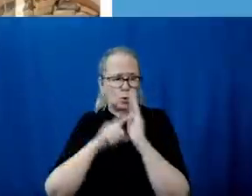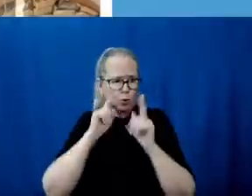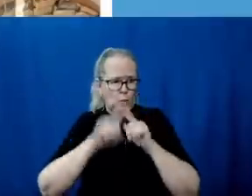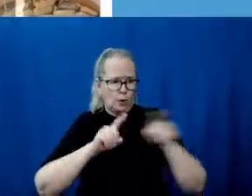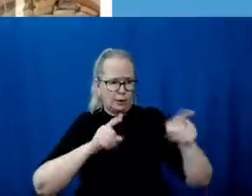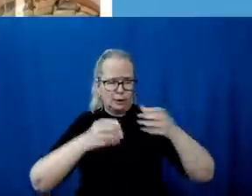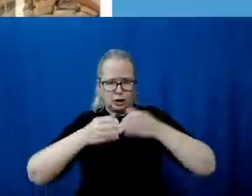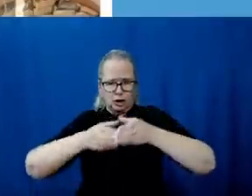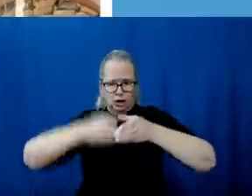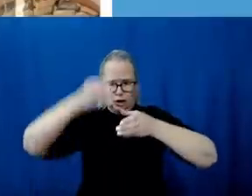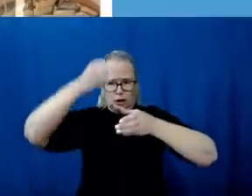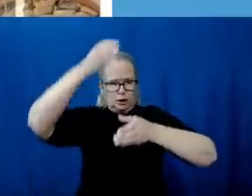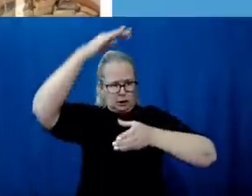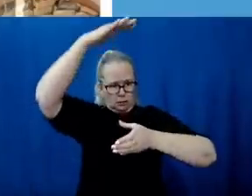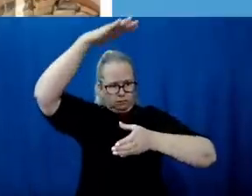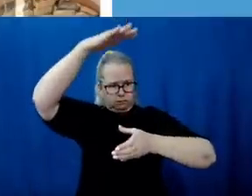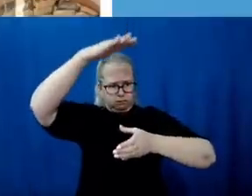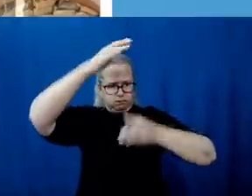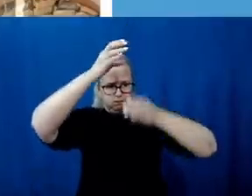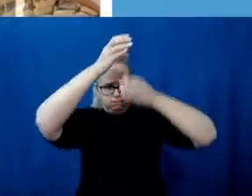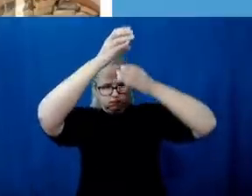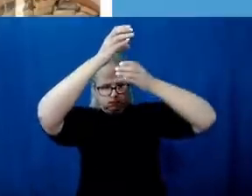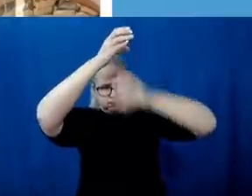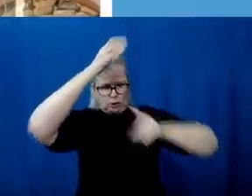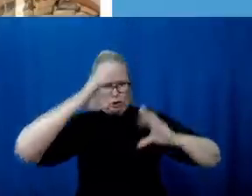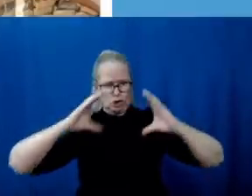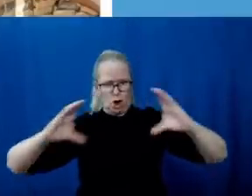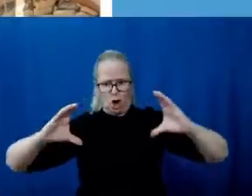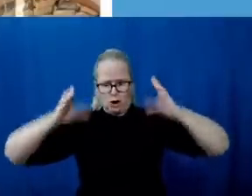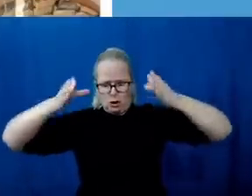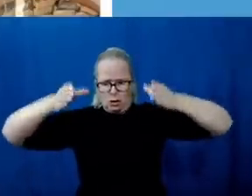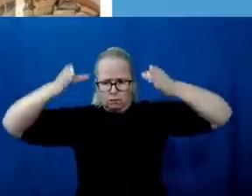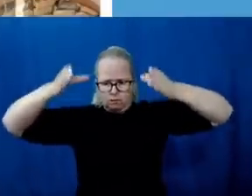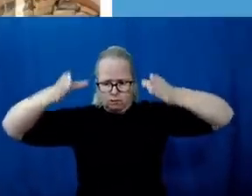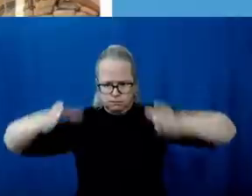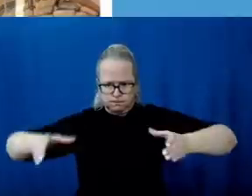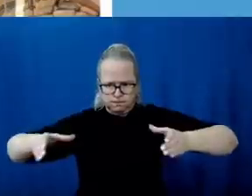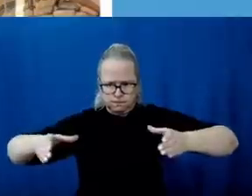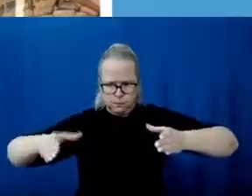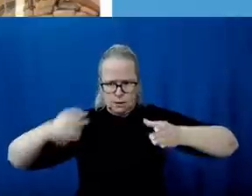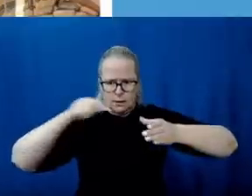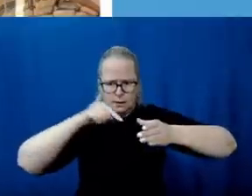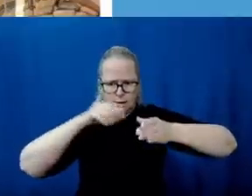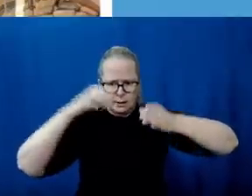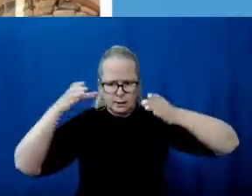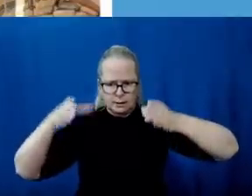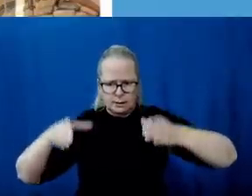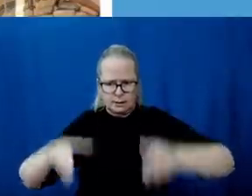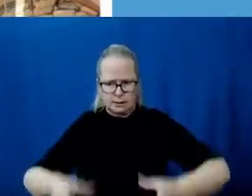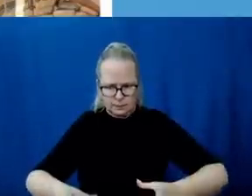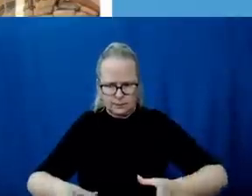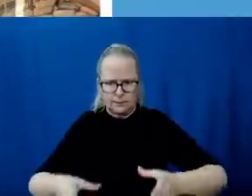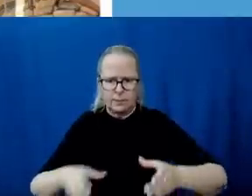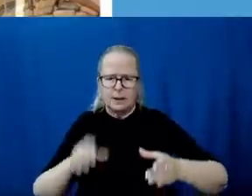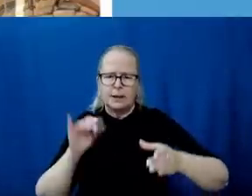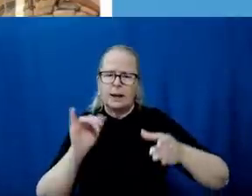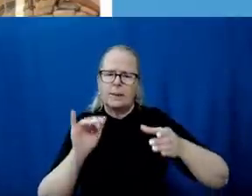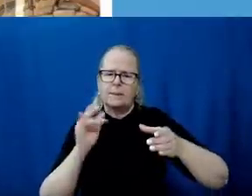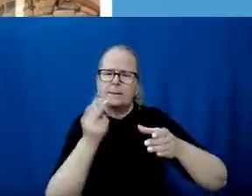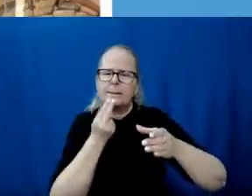one that you'll see that's that tube being lowered into a manhole, or a small pelican case